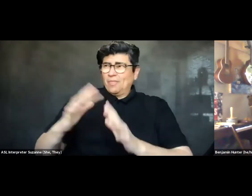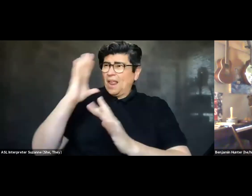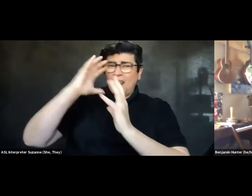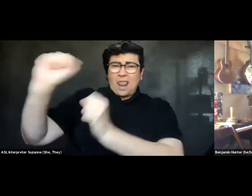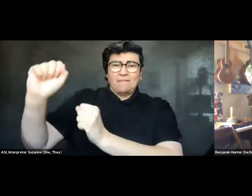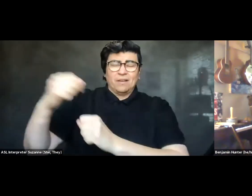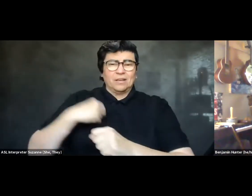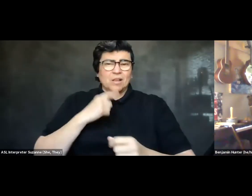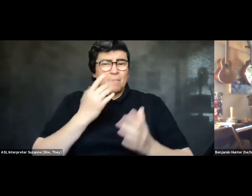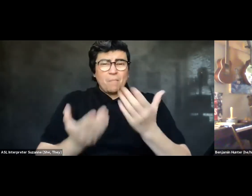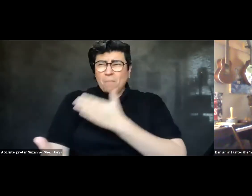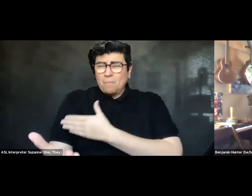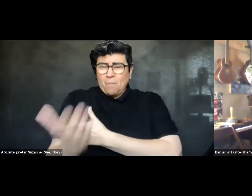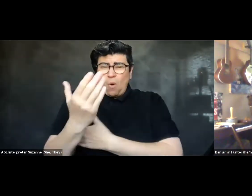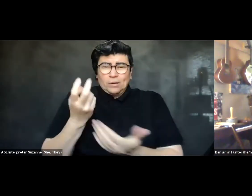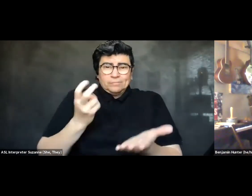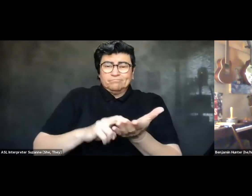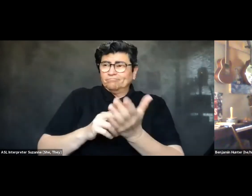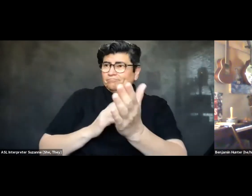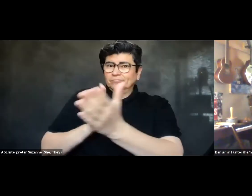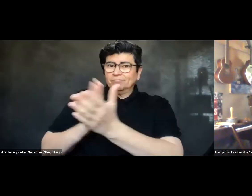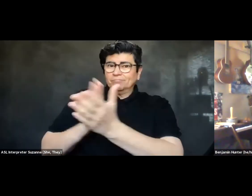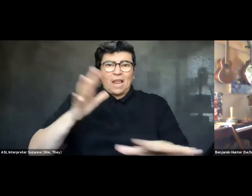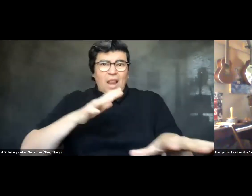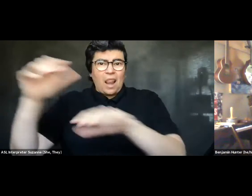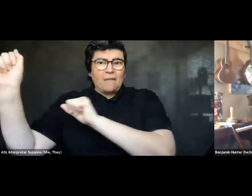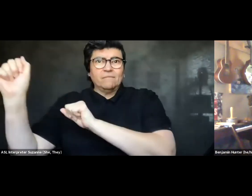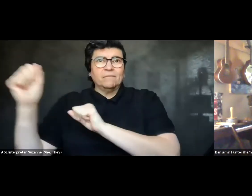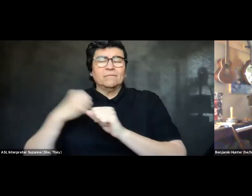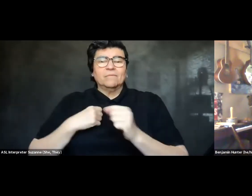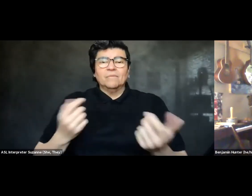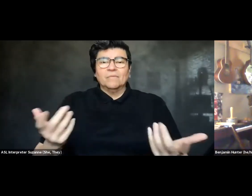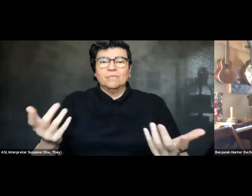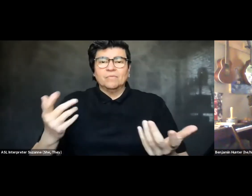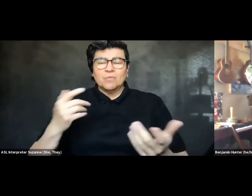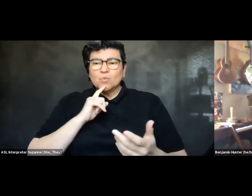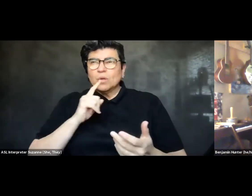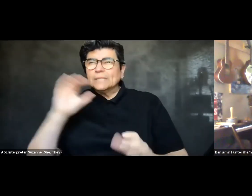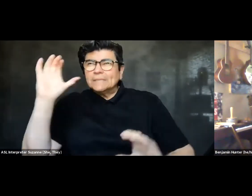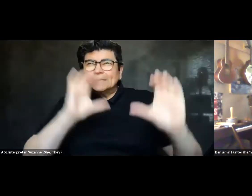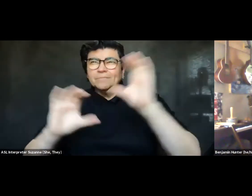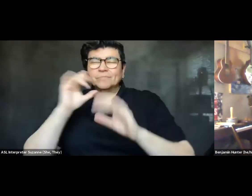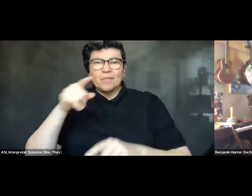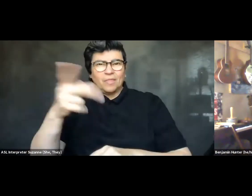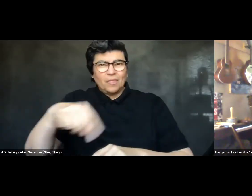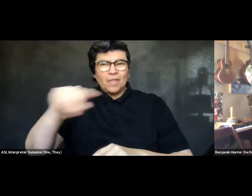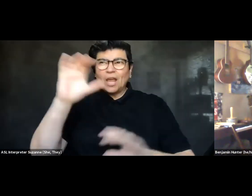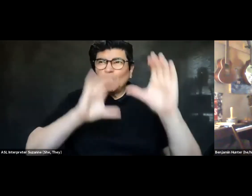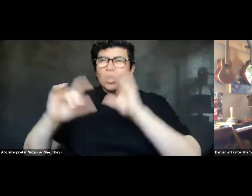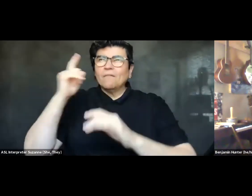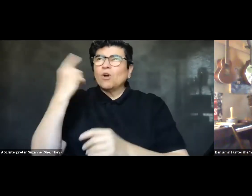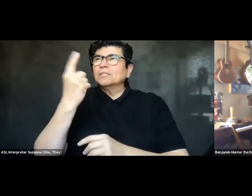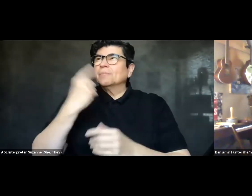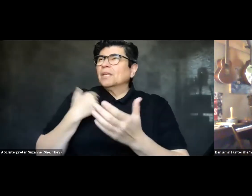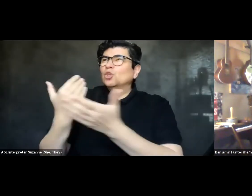Left early morning. Left early morning. I went to find a new dawn. Some they